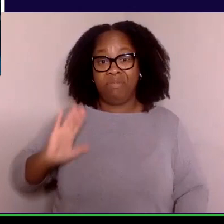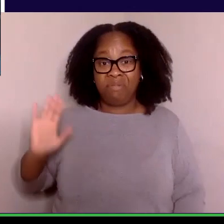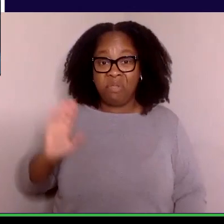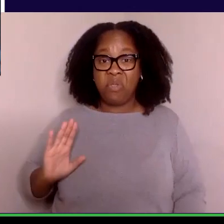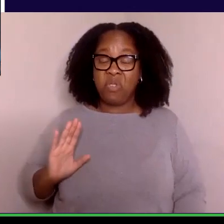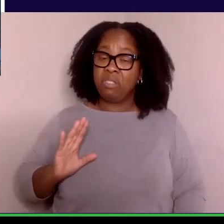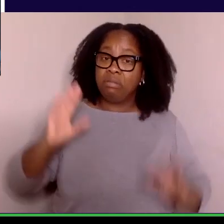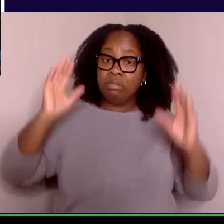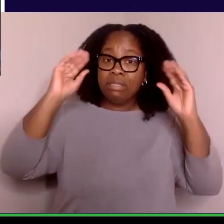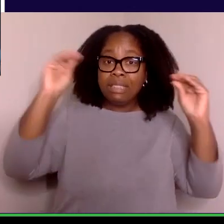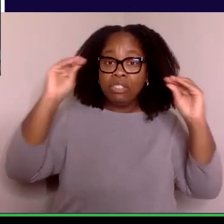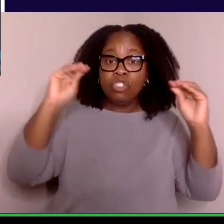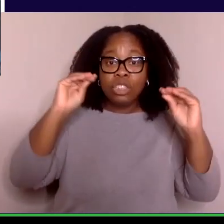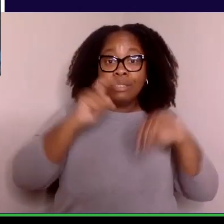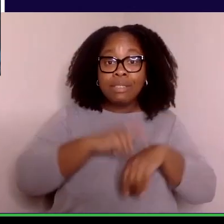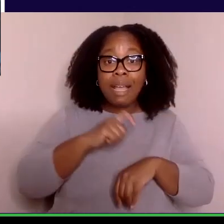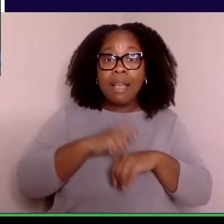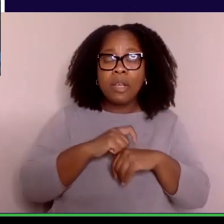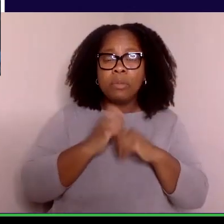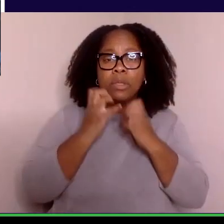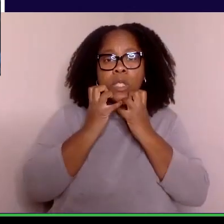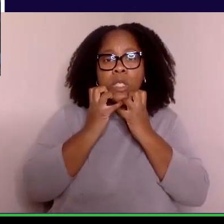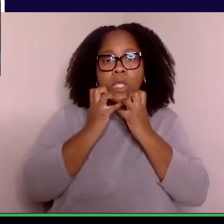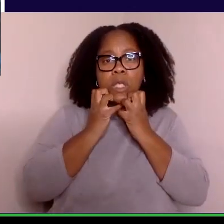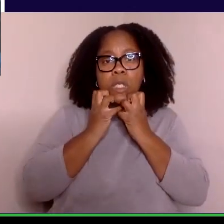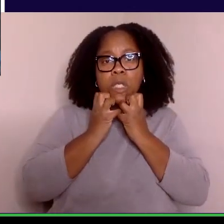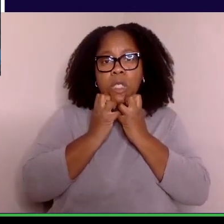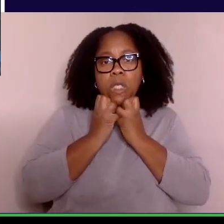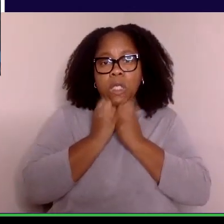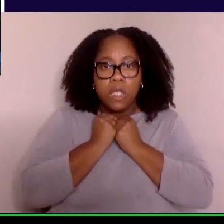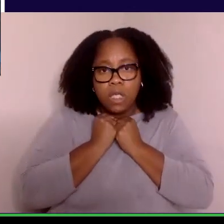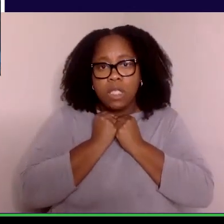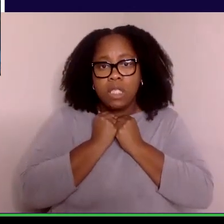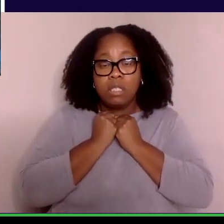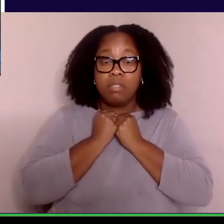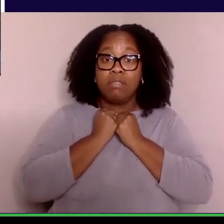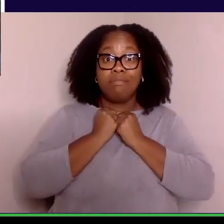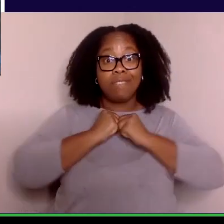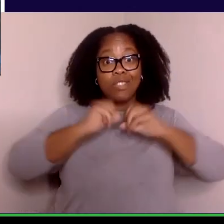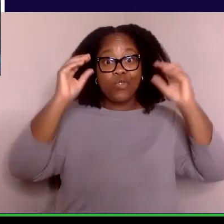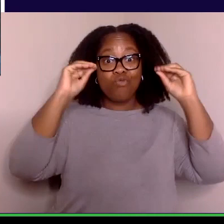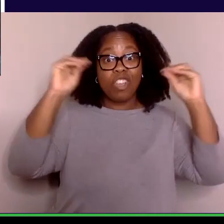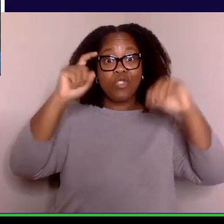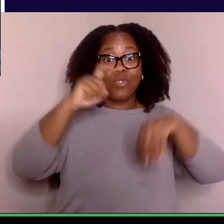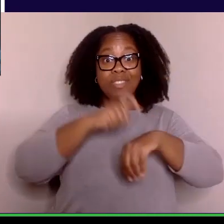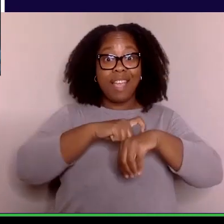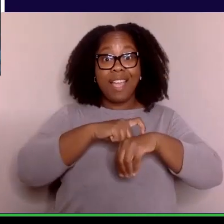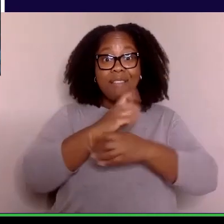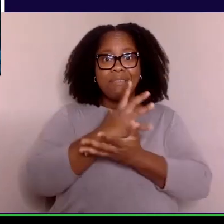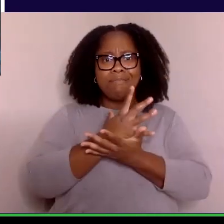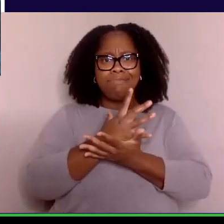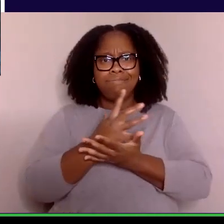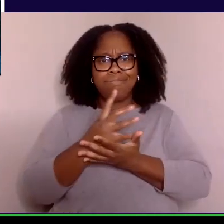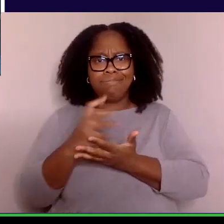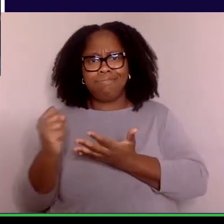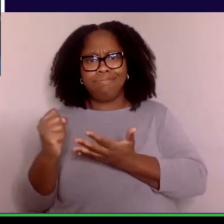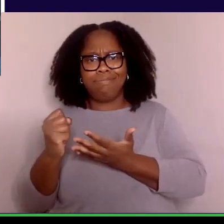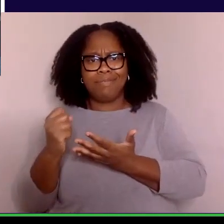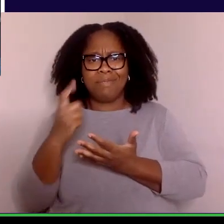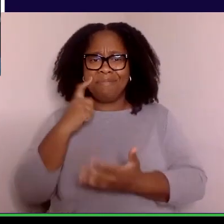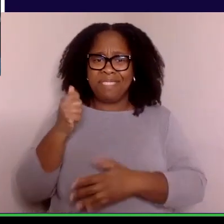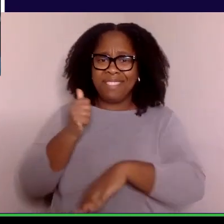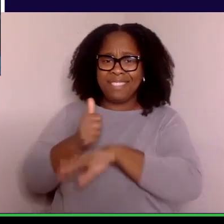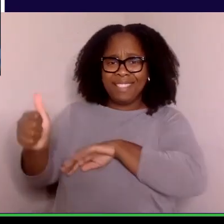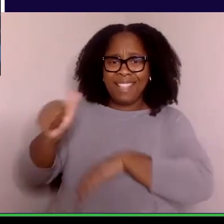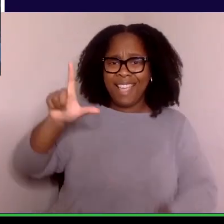precious, and we are losing instructional time because of LAUSD's irrational testing